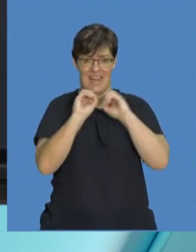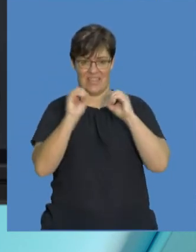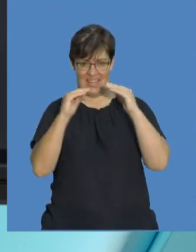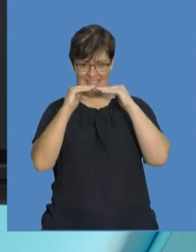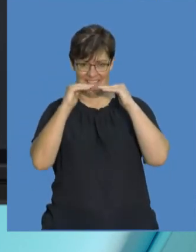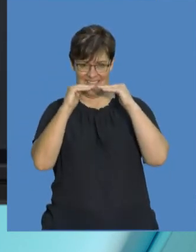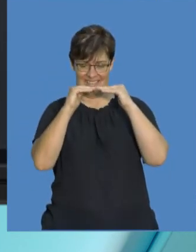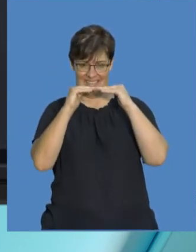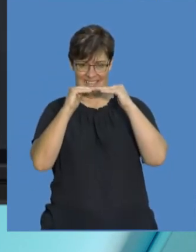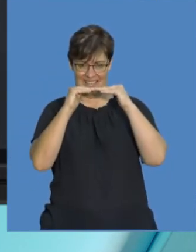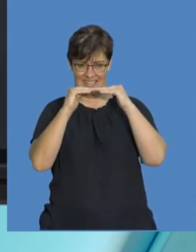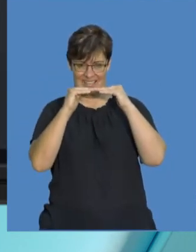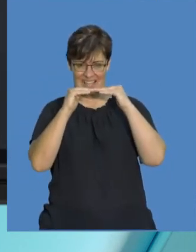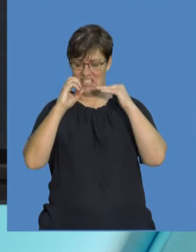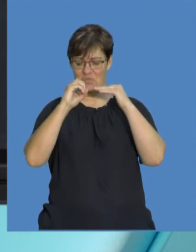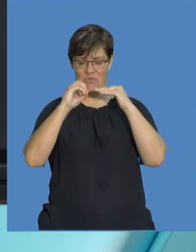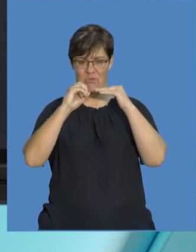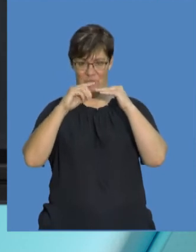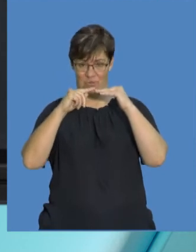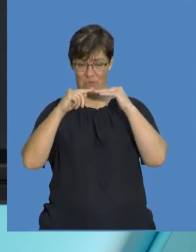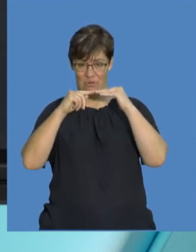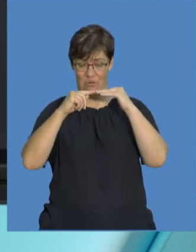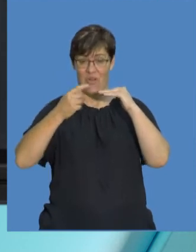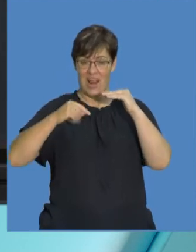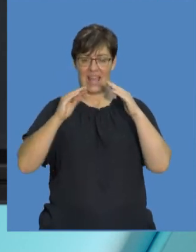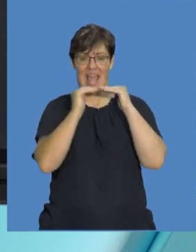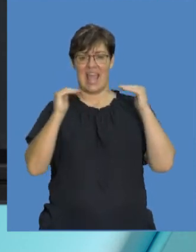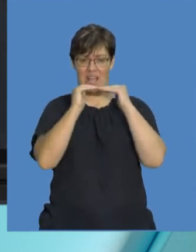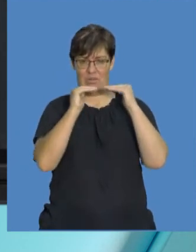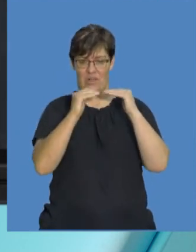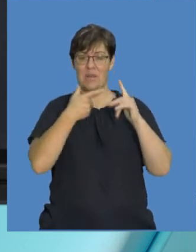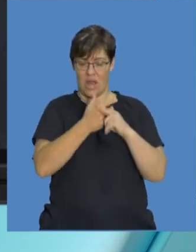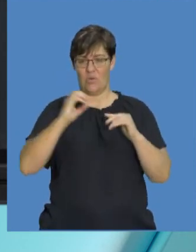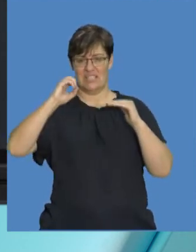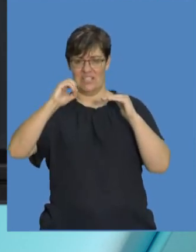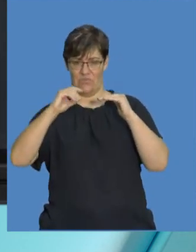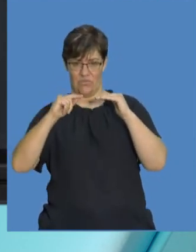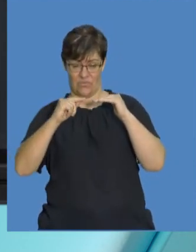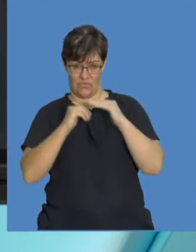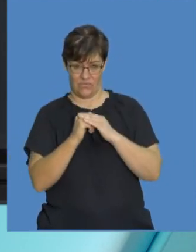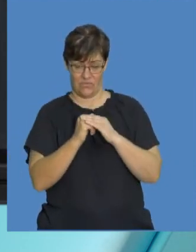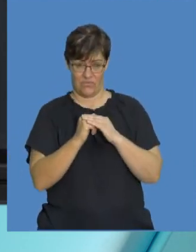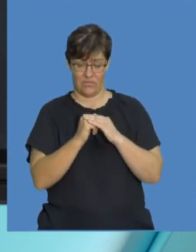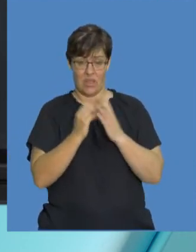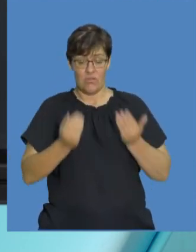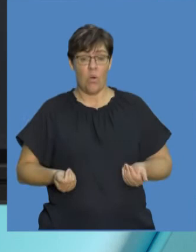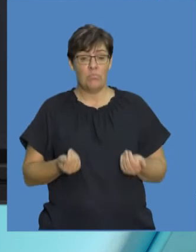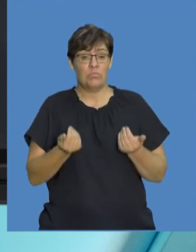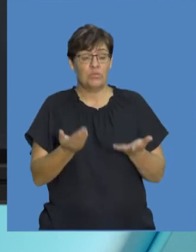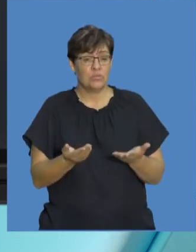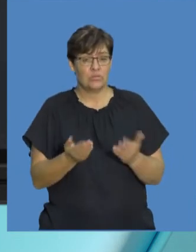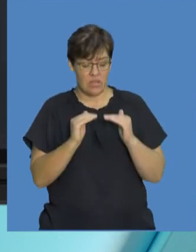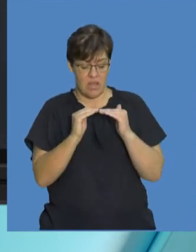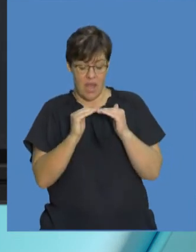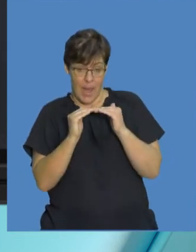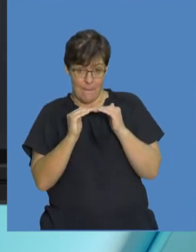profit nor have you made a loss. It's at that point where your profit and loss is equal to 0. The